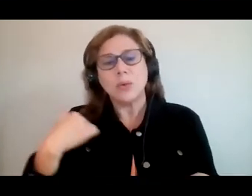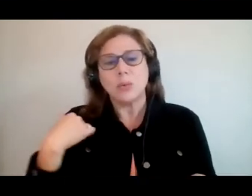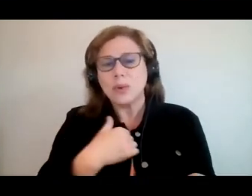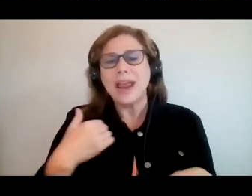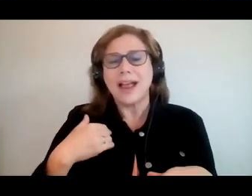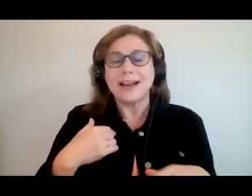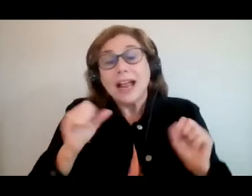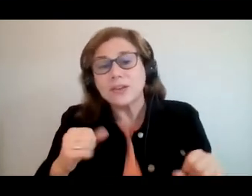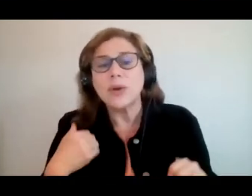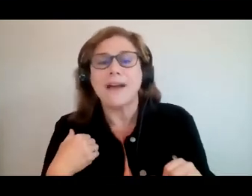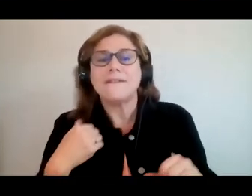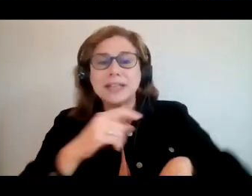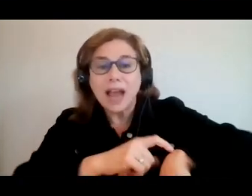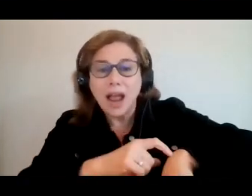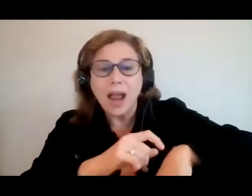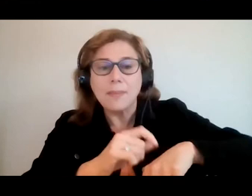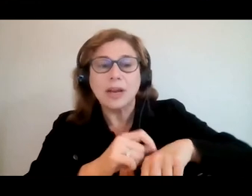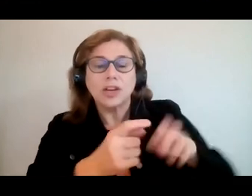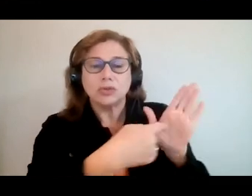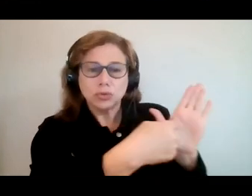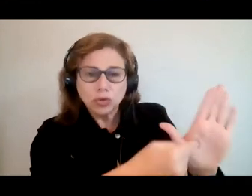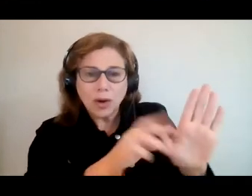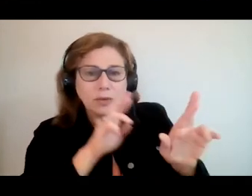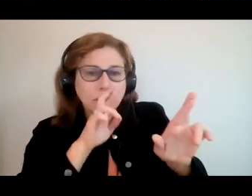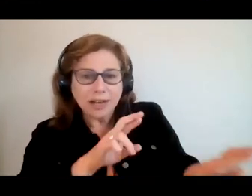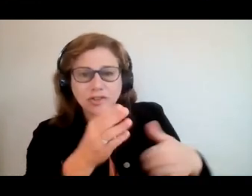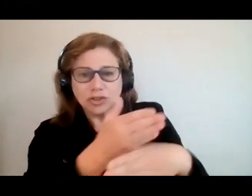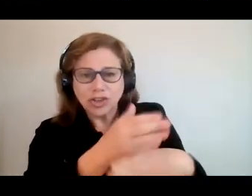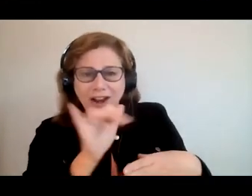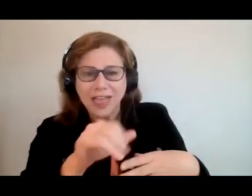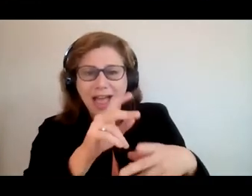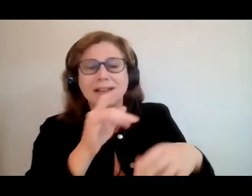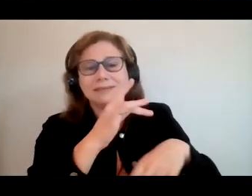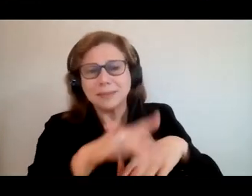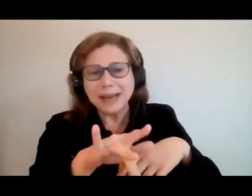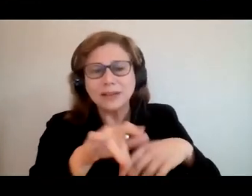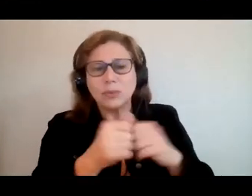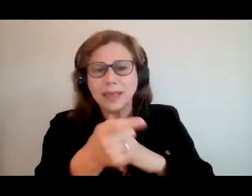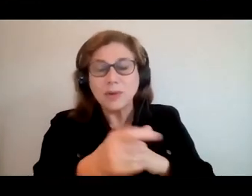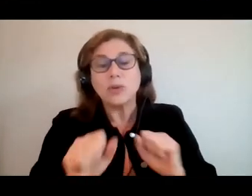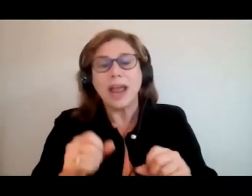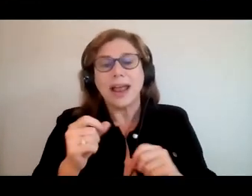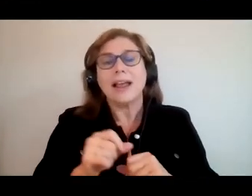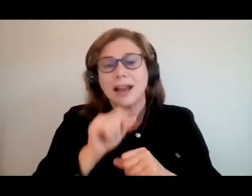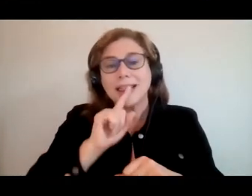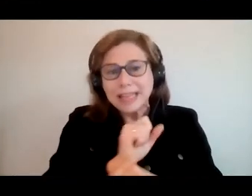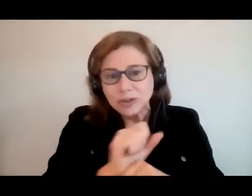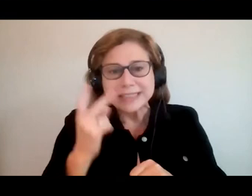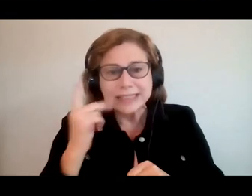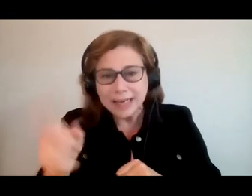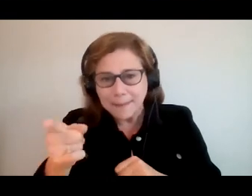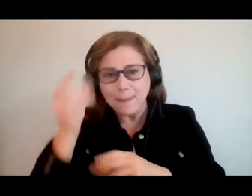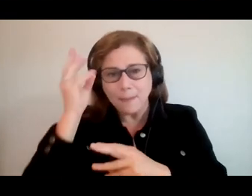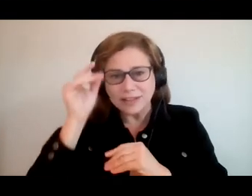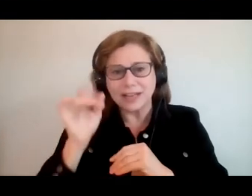and to share that space with him, as you can, I think, quite literally see him processing this new information.